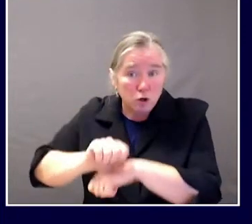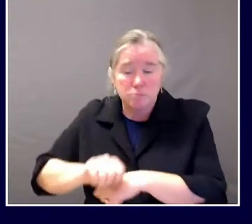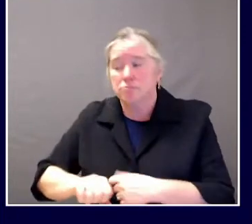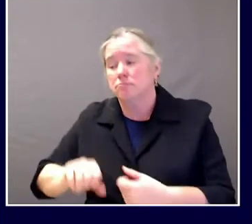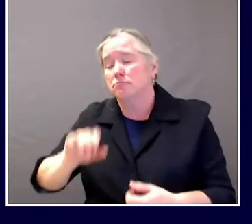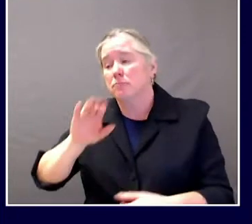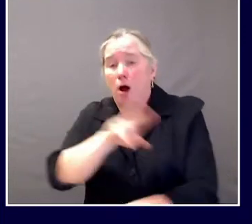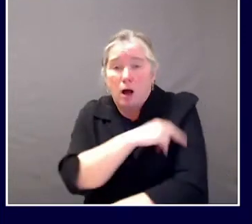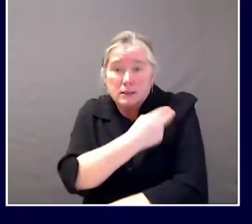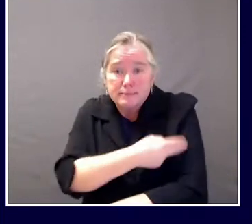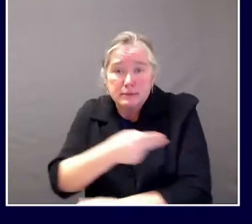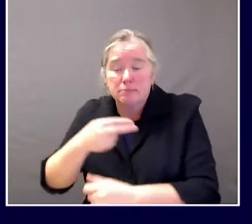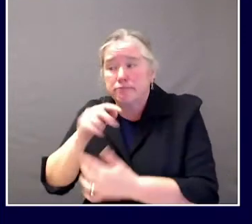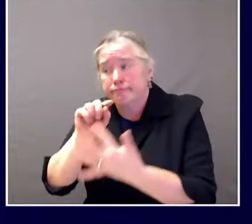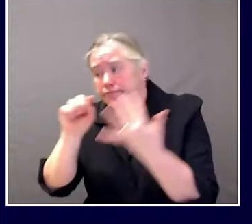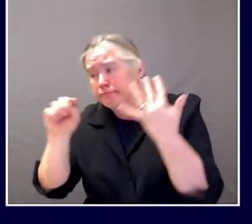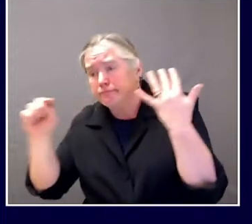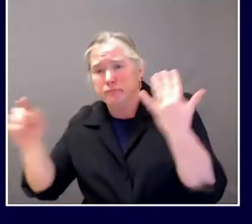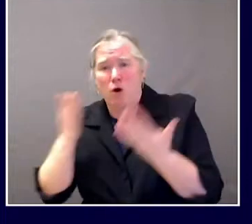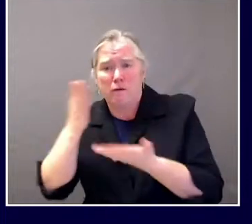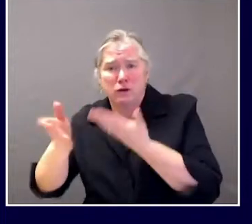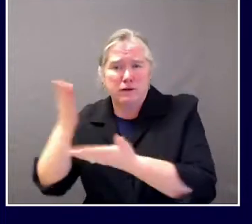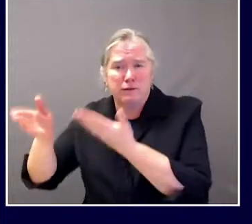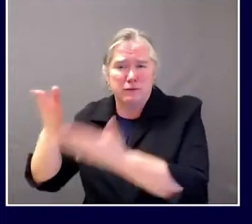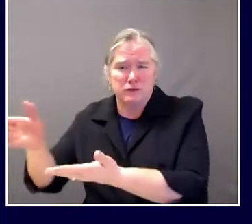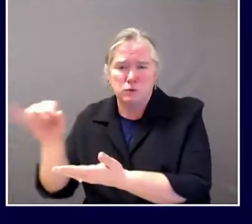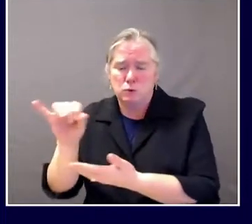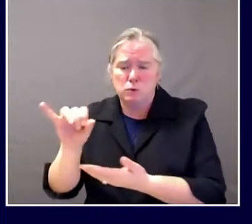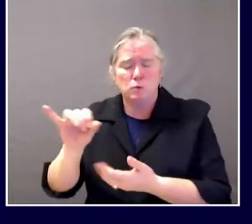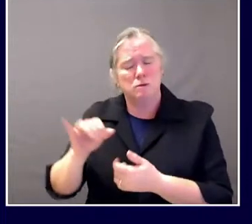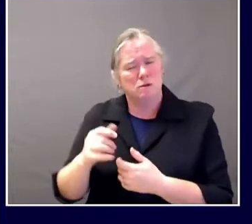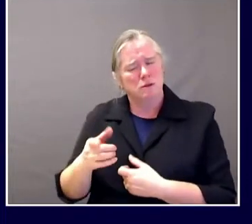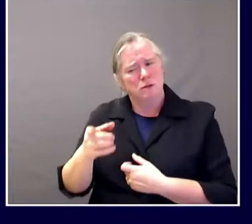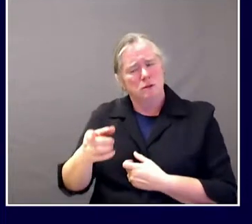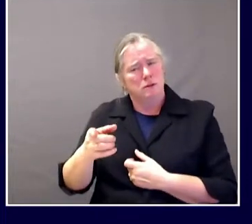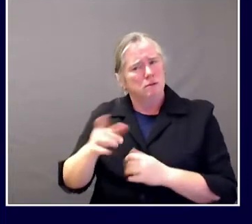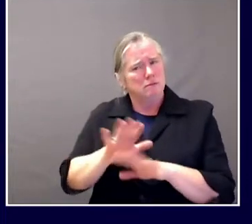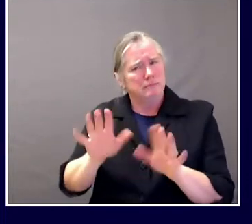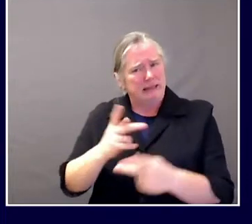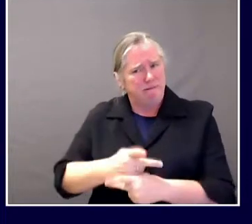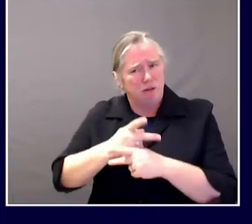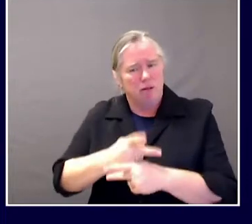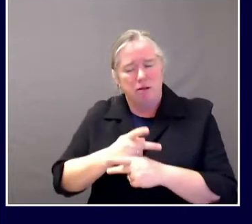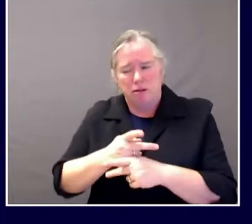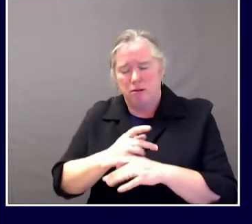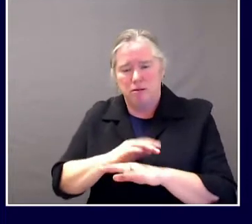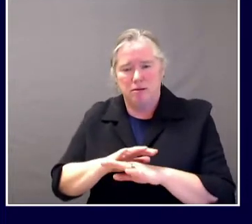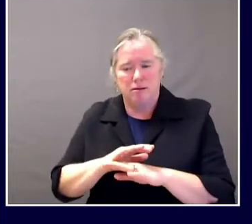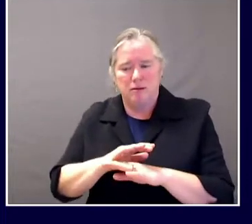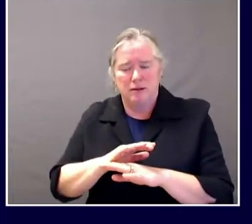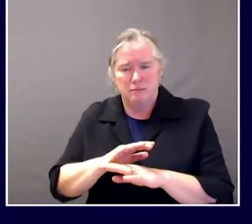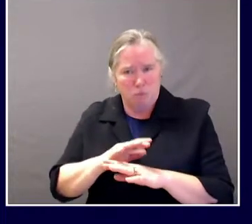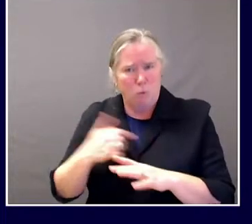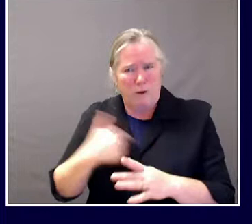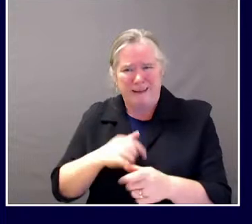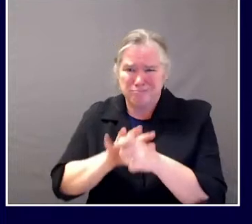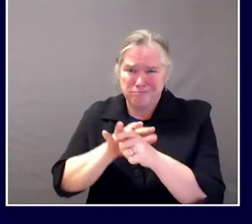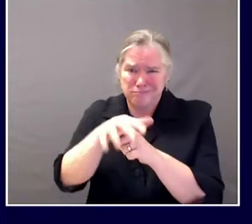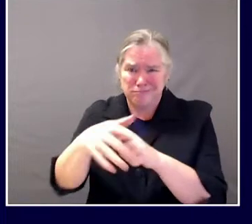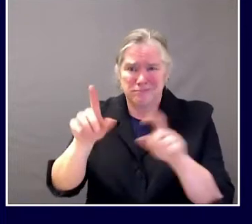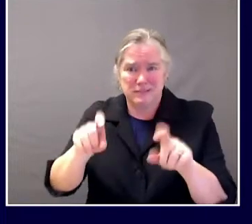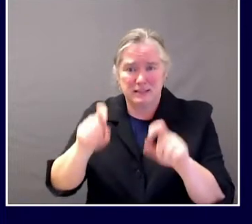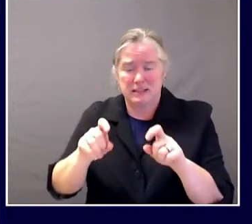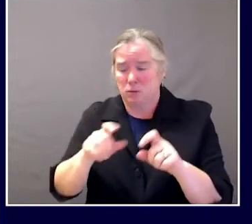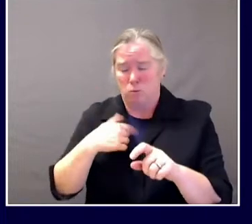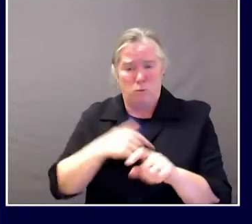hospitals, and other groups across the state. So I don't want to suggest, as may have been implied in your question, that we've scaled back